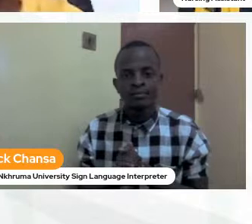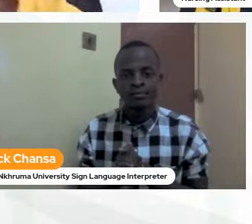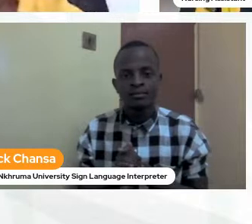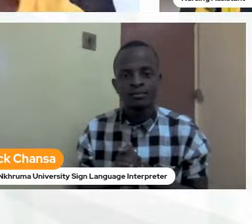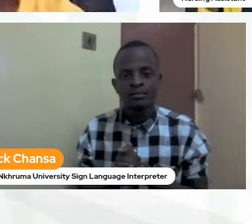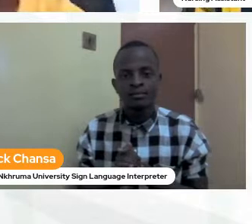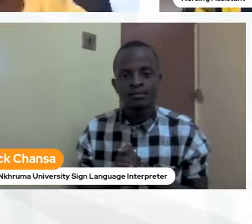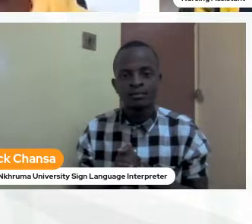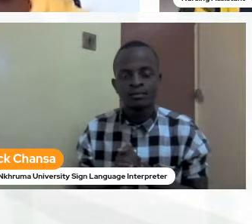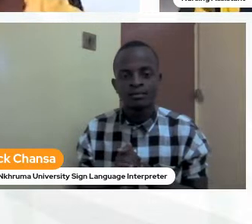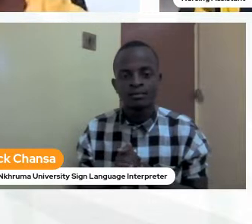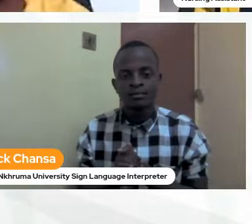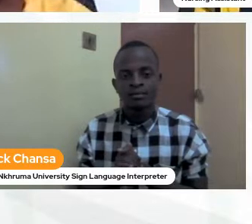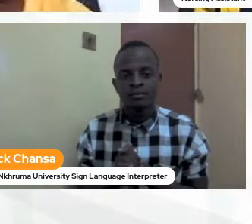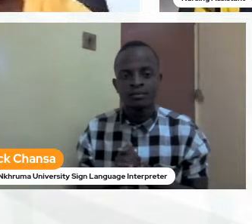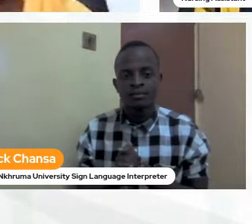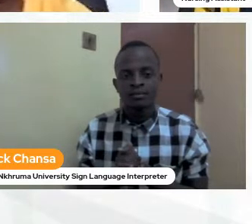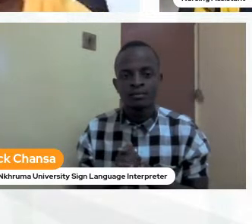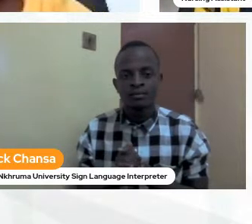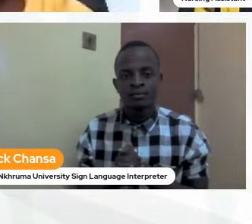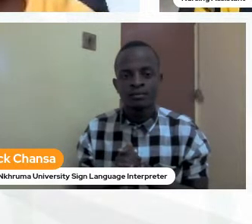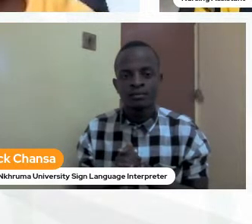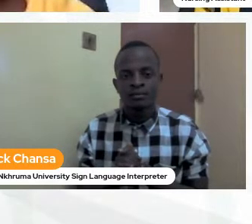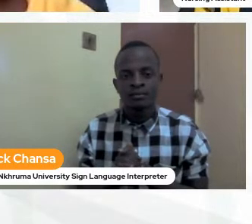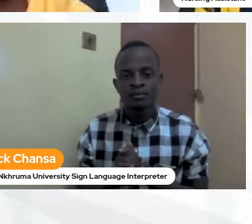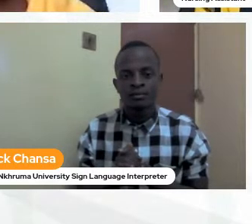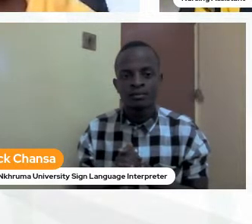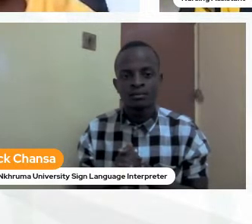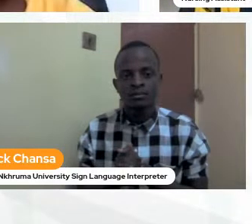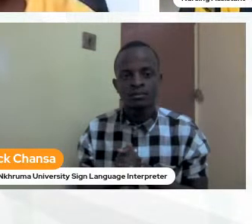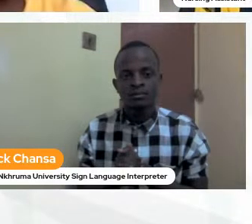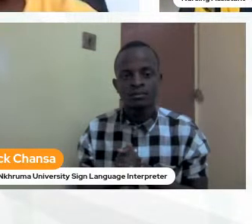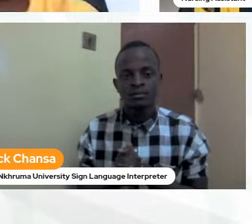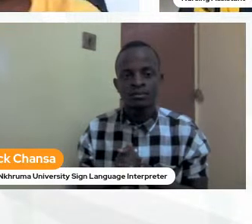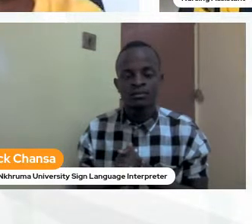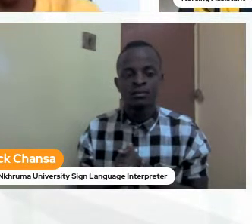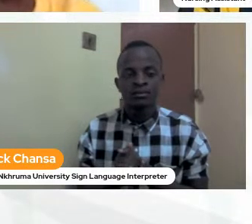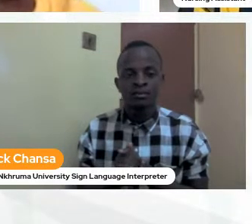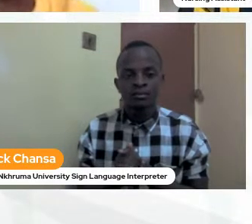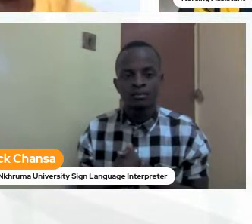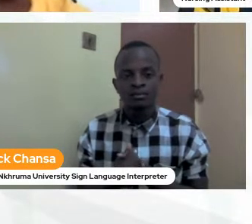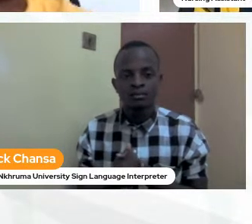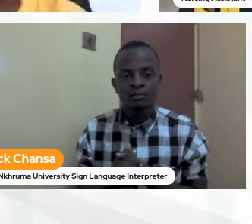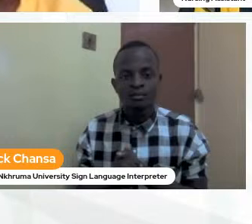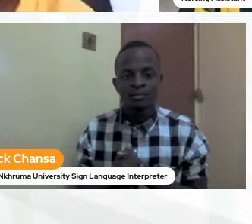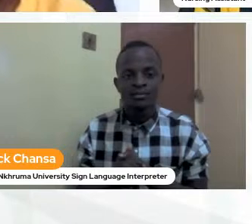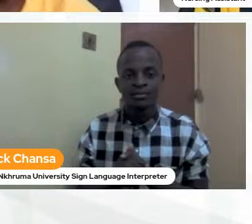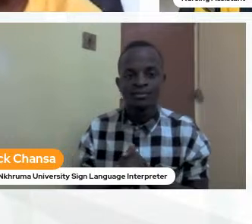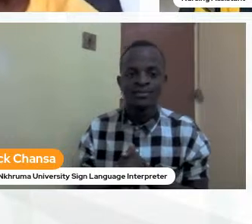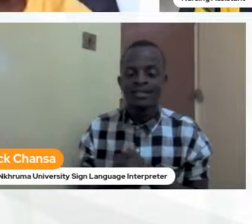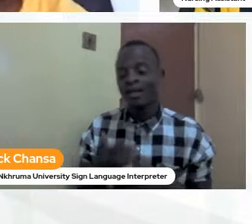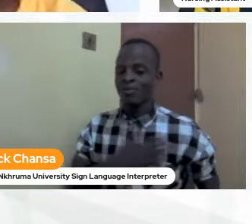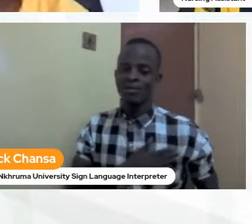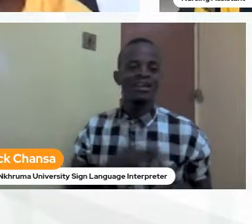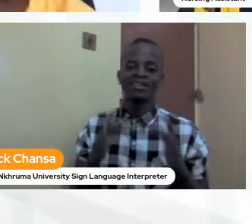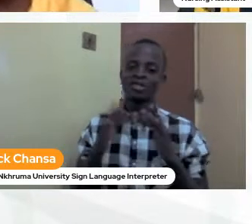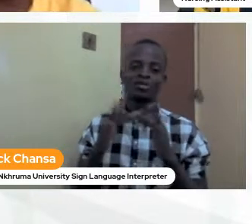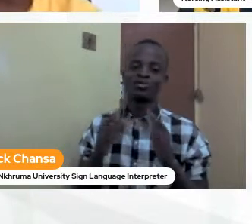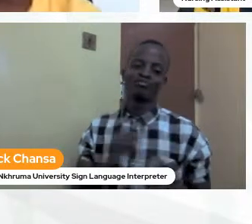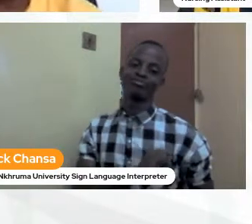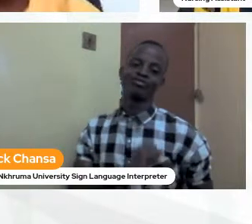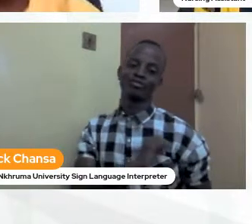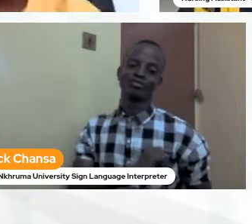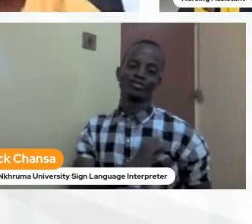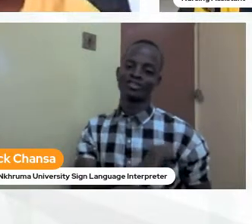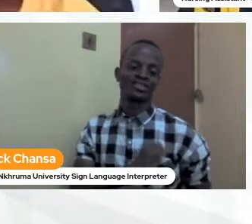Linda our is good. Yes, Linda, you're back. Oh, I was gone for a second. The network is bad. I apologize for